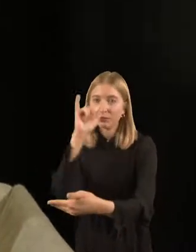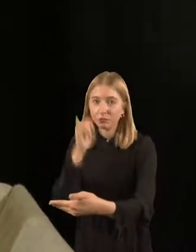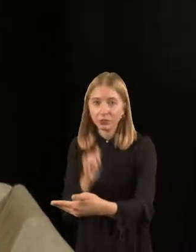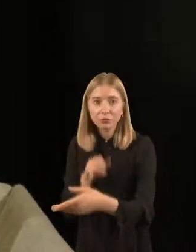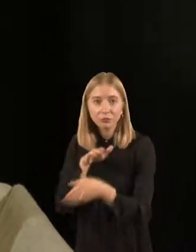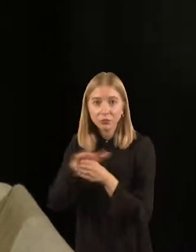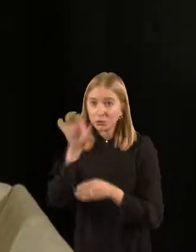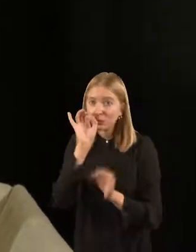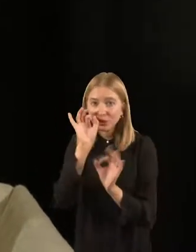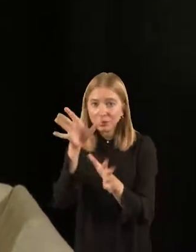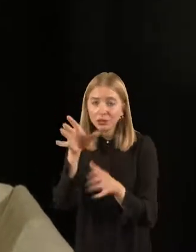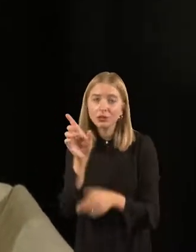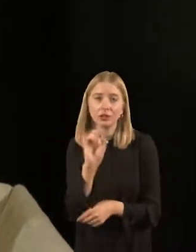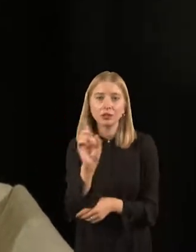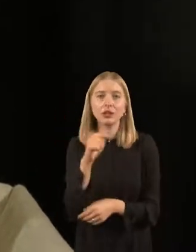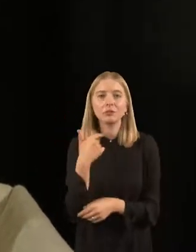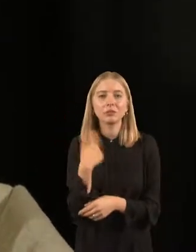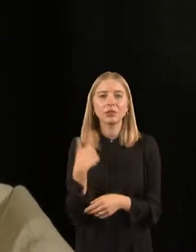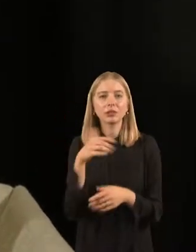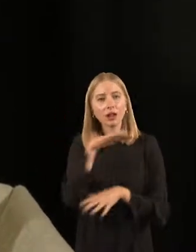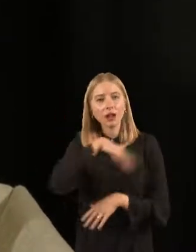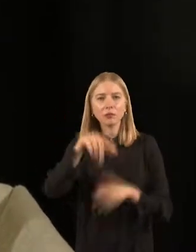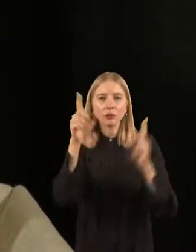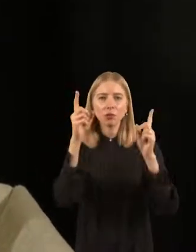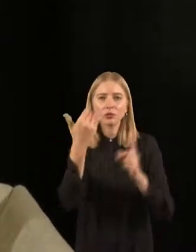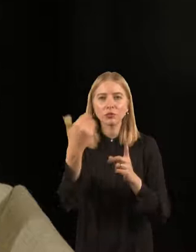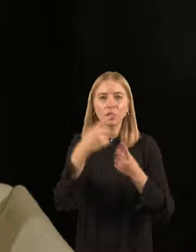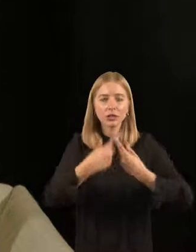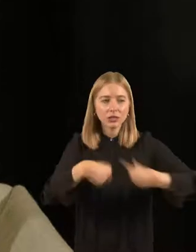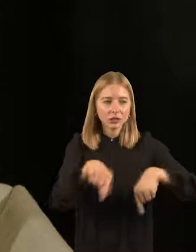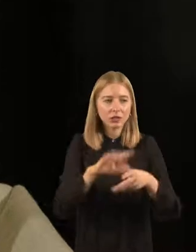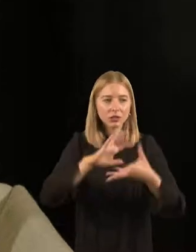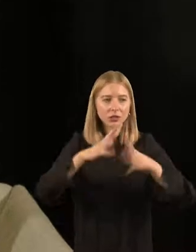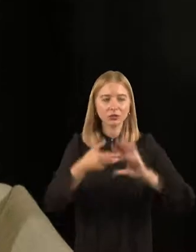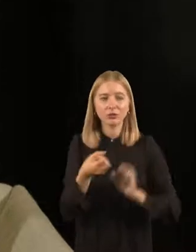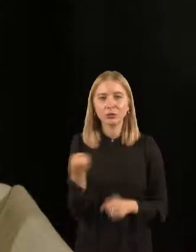review in general. Well,